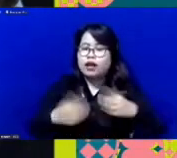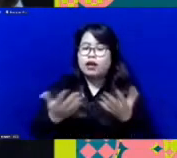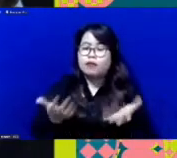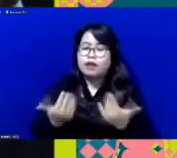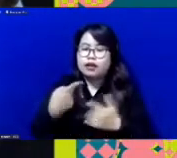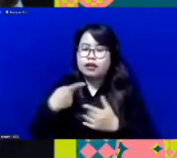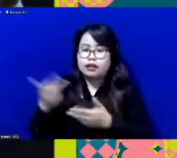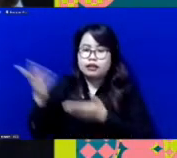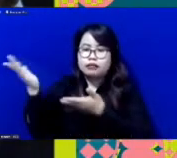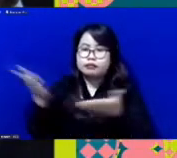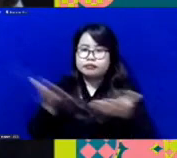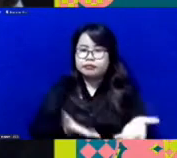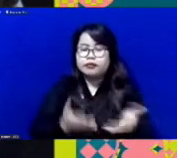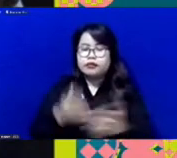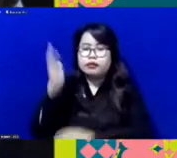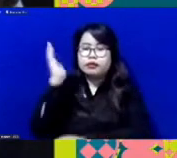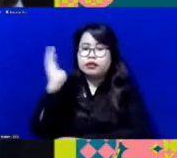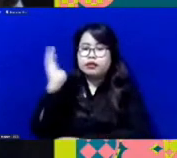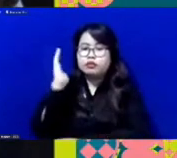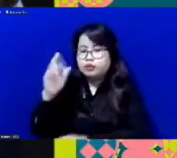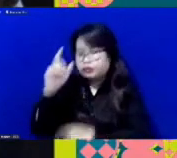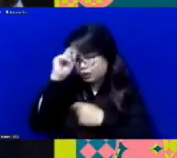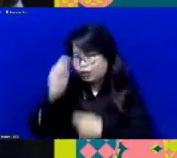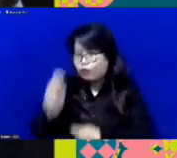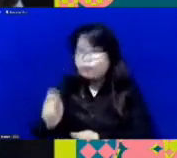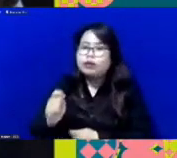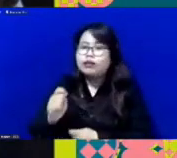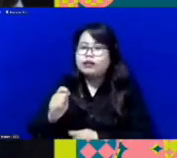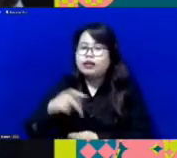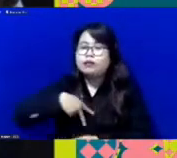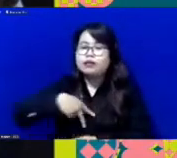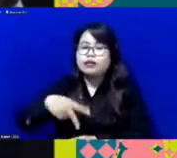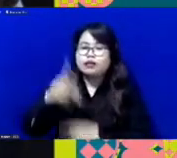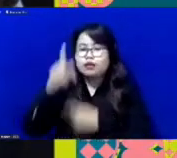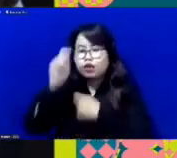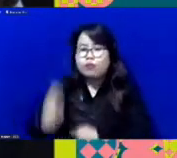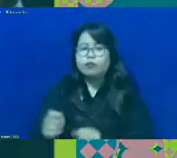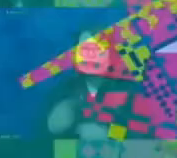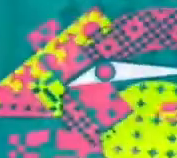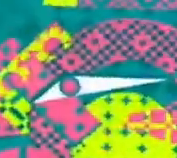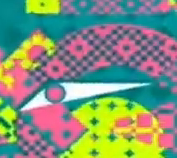and facilitator of the World Values Forum.